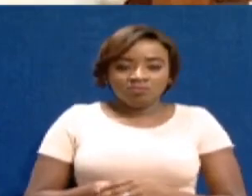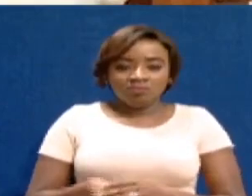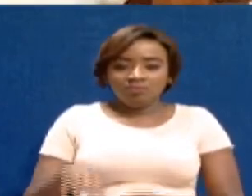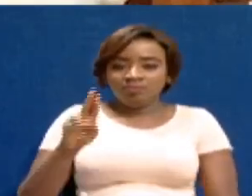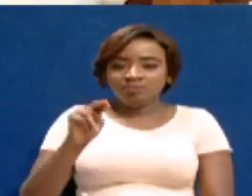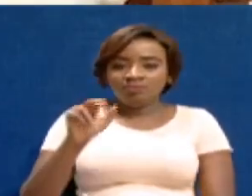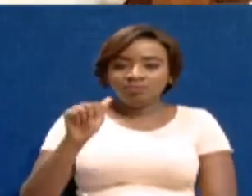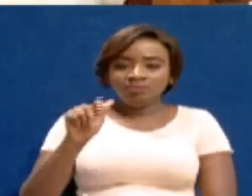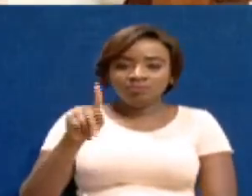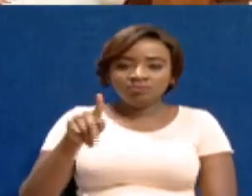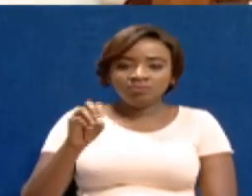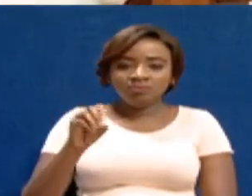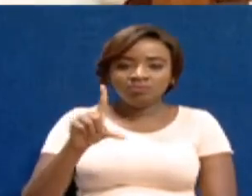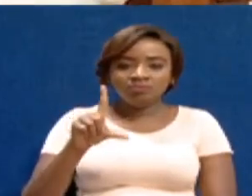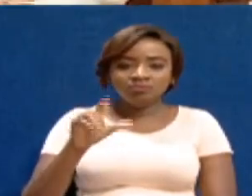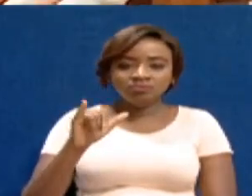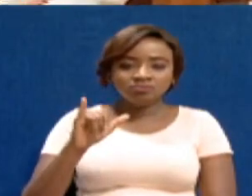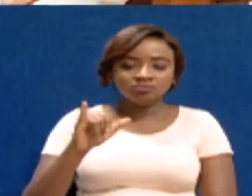opposition. Everyone's on one side.